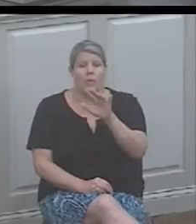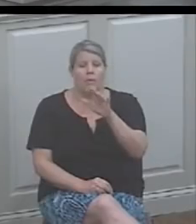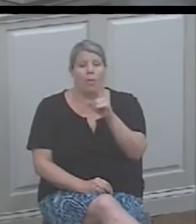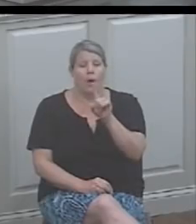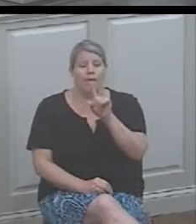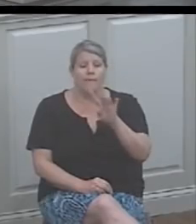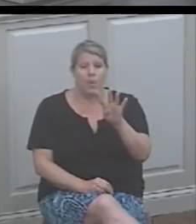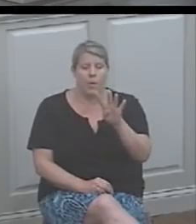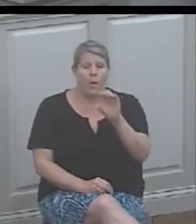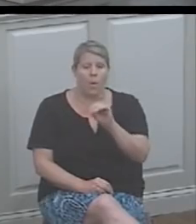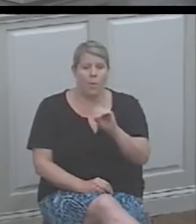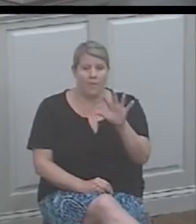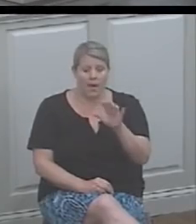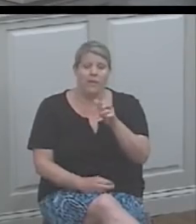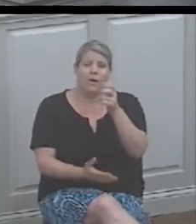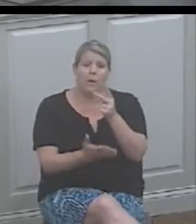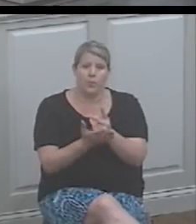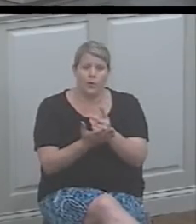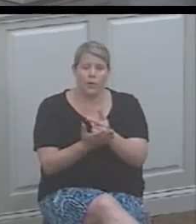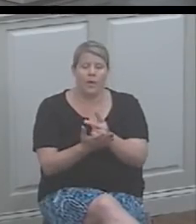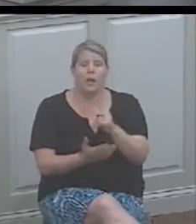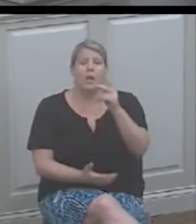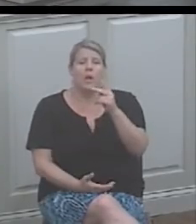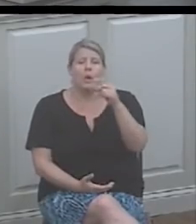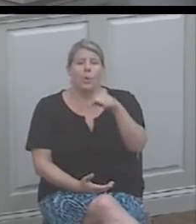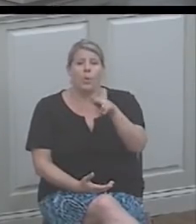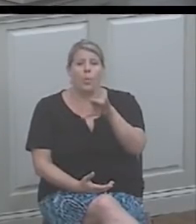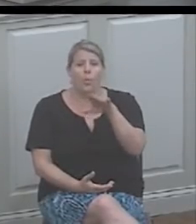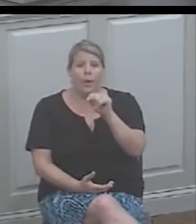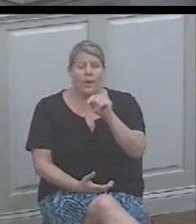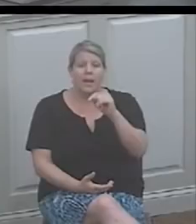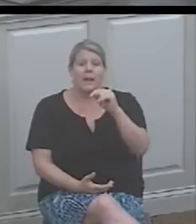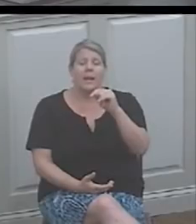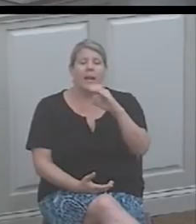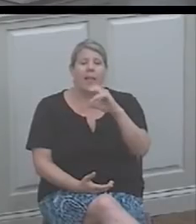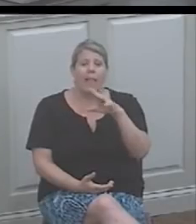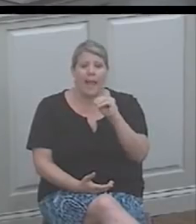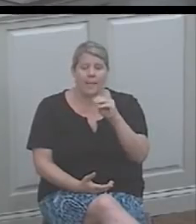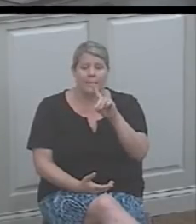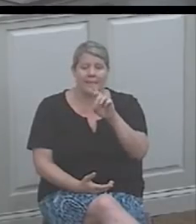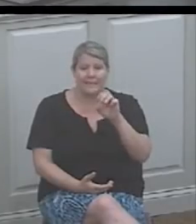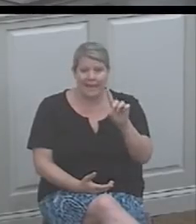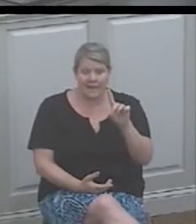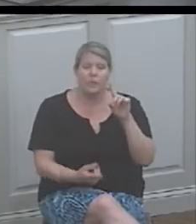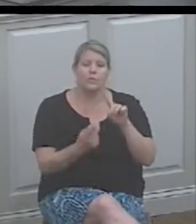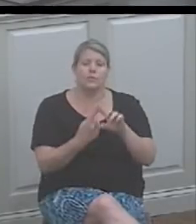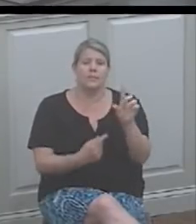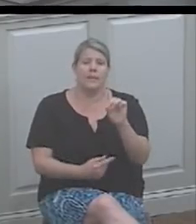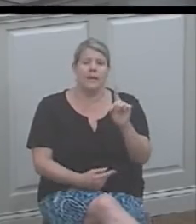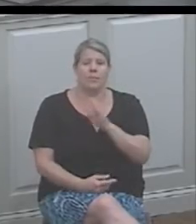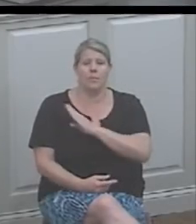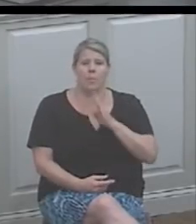2018-05-14-05. This is the approval of the quitclaim deed relative to the Danville Board of Education. Counselor, you can make this one